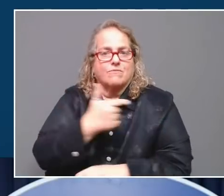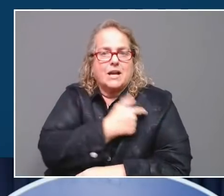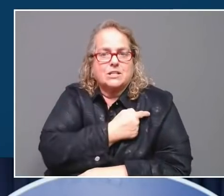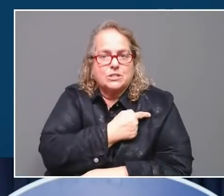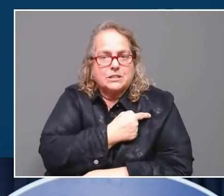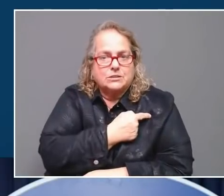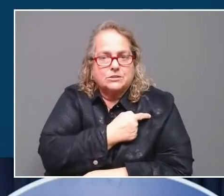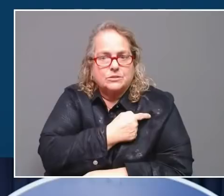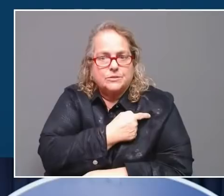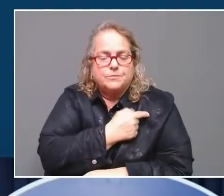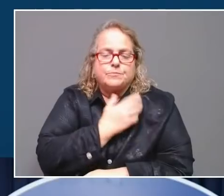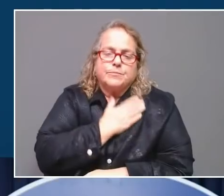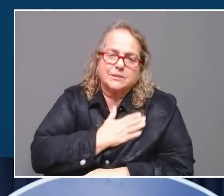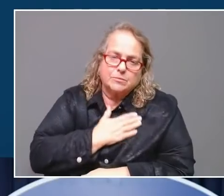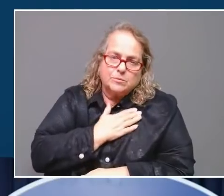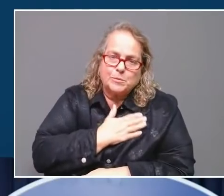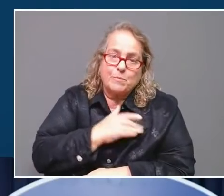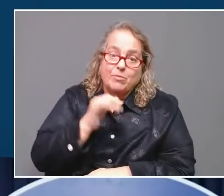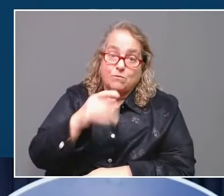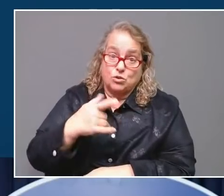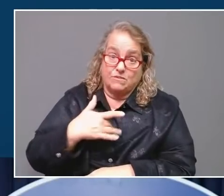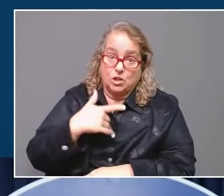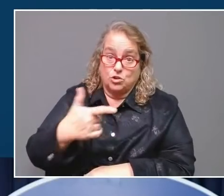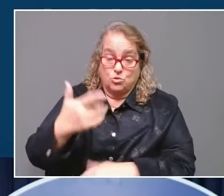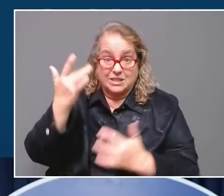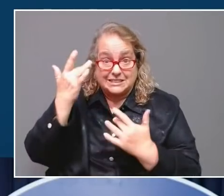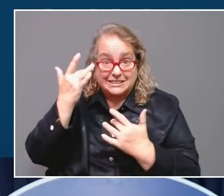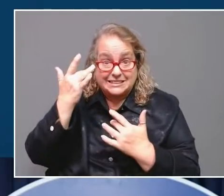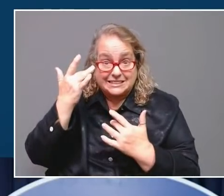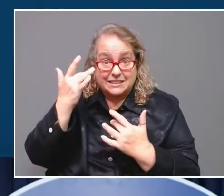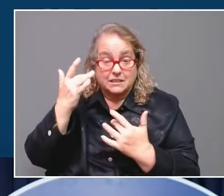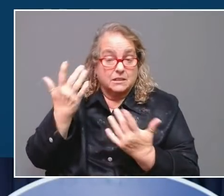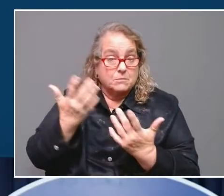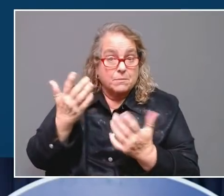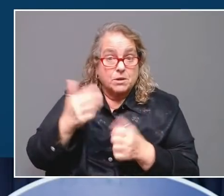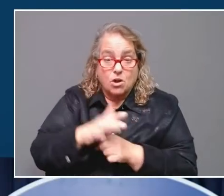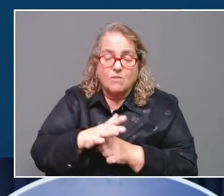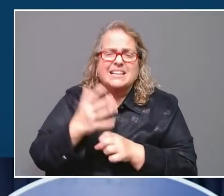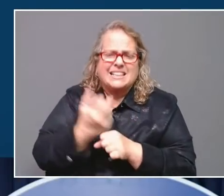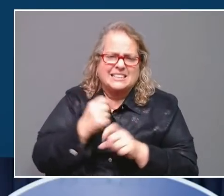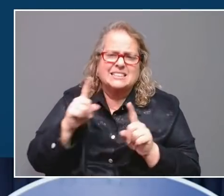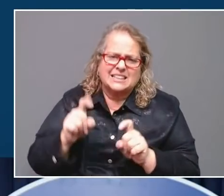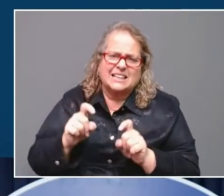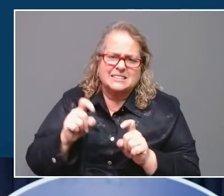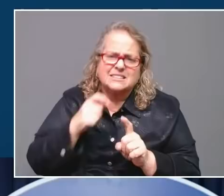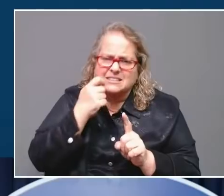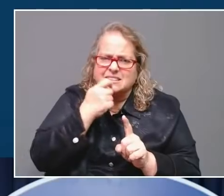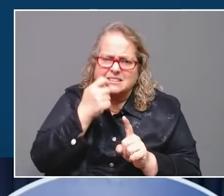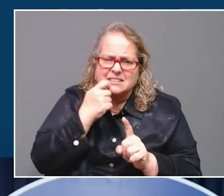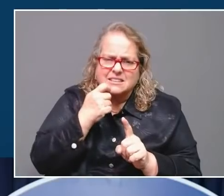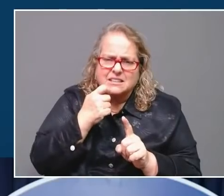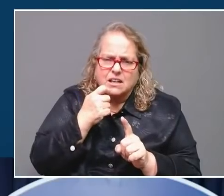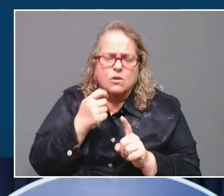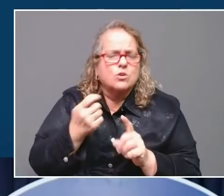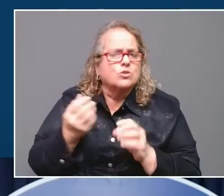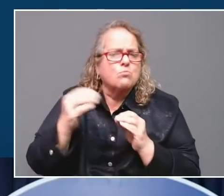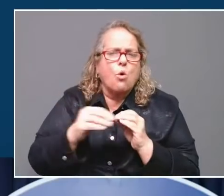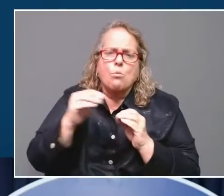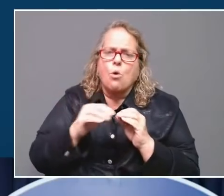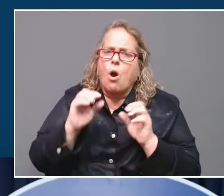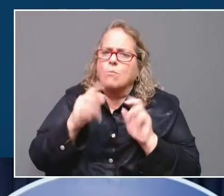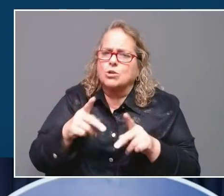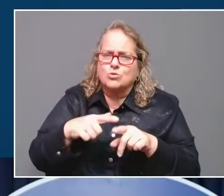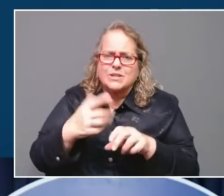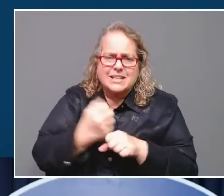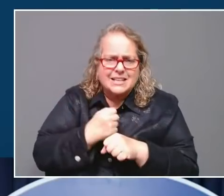if you feel you have symptoms that could be COVID, please get tested. There's more and more abundant opportunities to get testing.